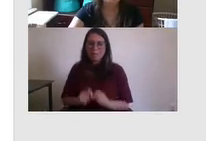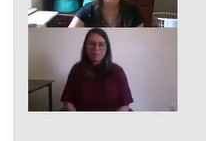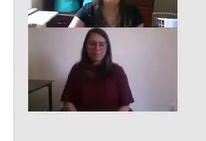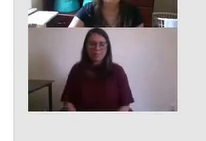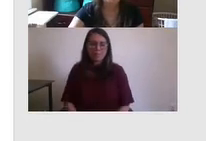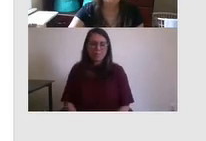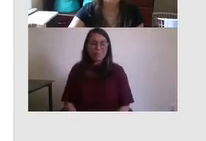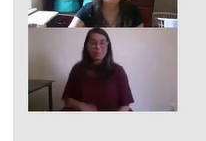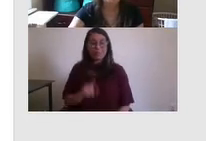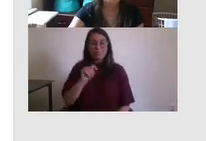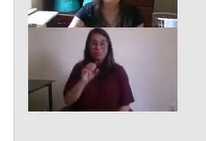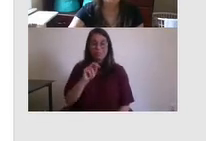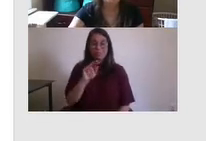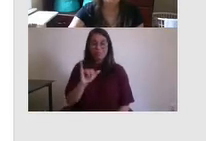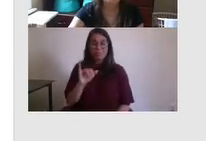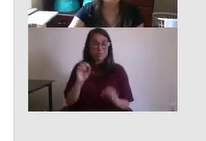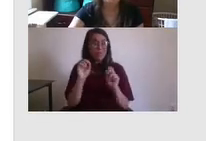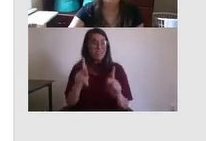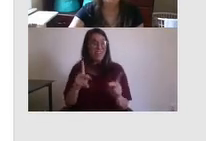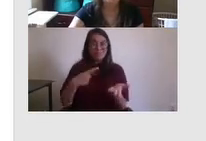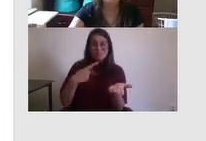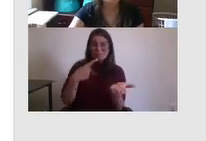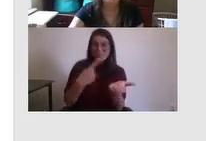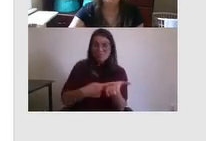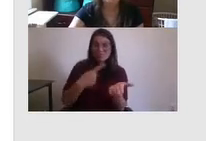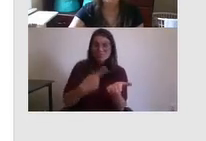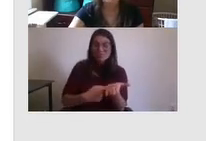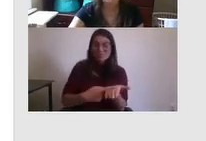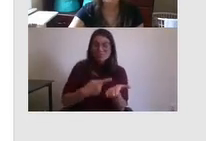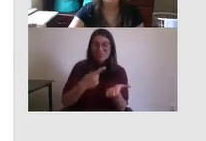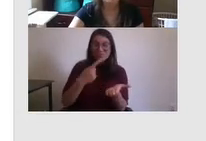So let's talk about some of the